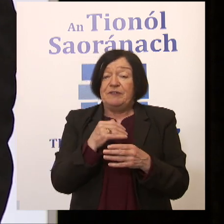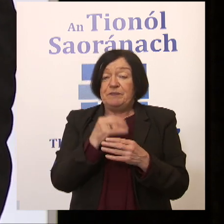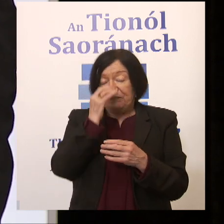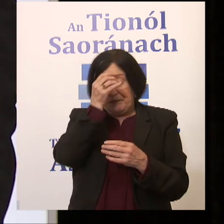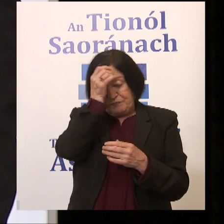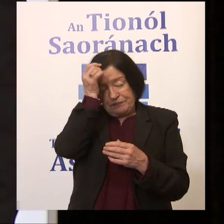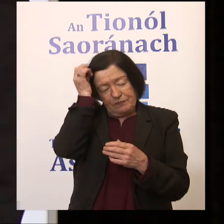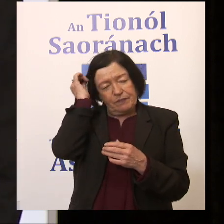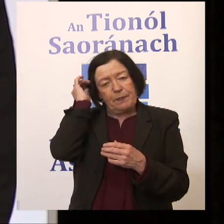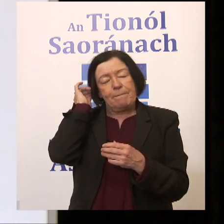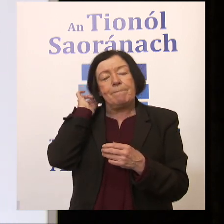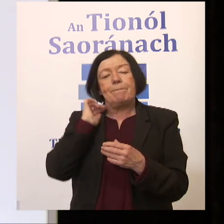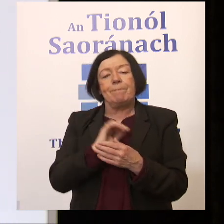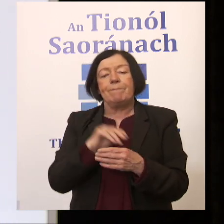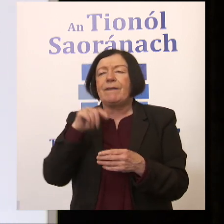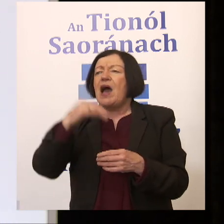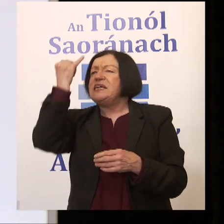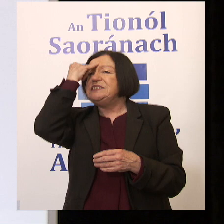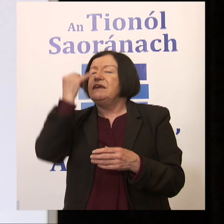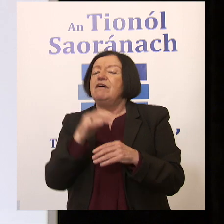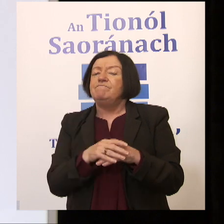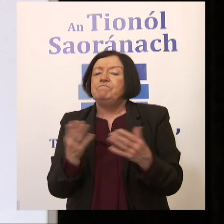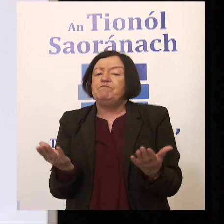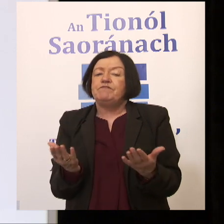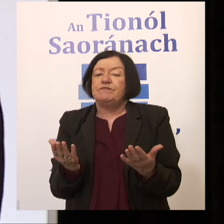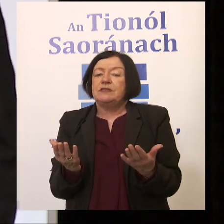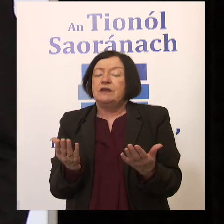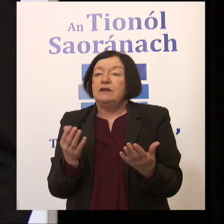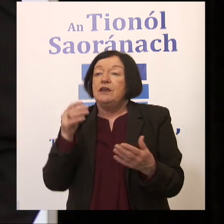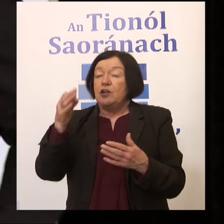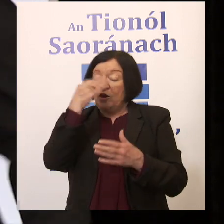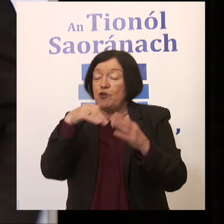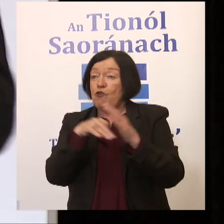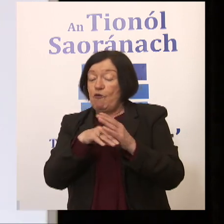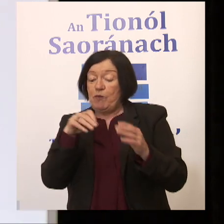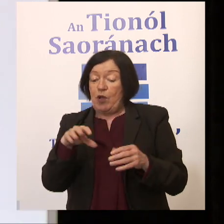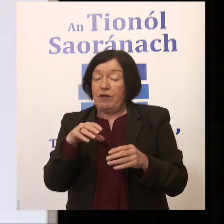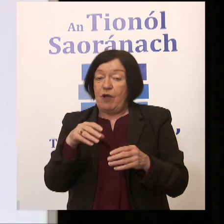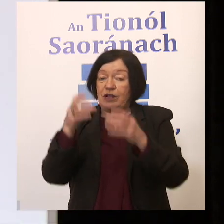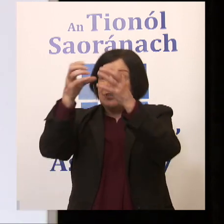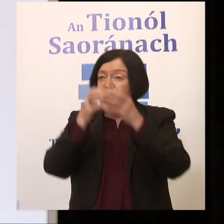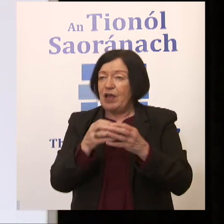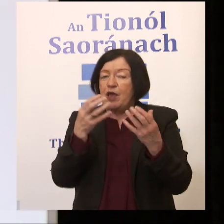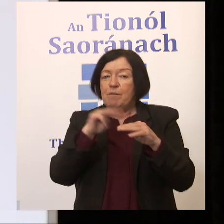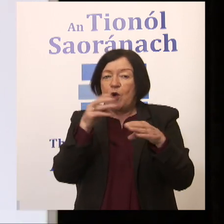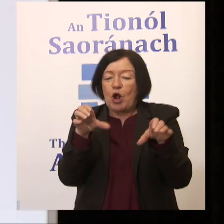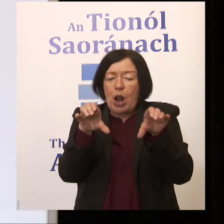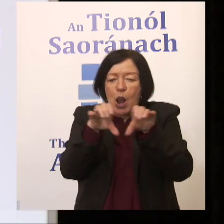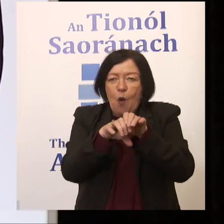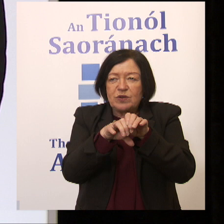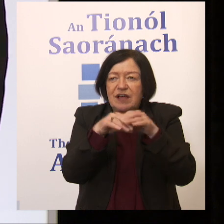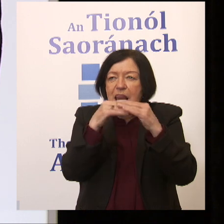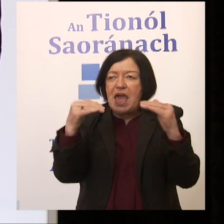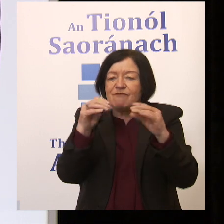present. The idea of local government being able to be a closer level of